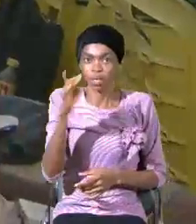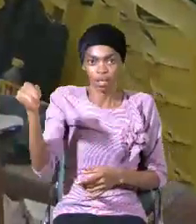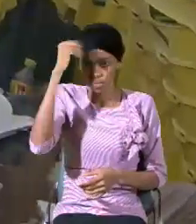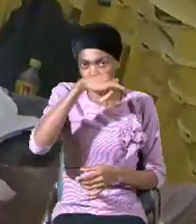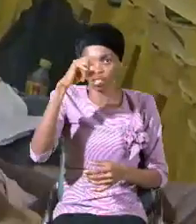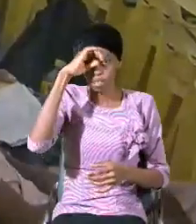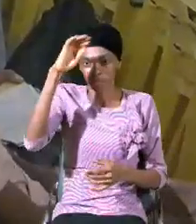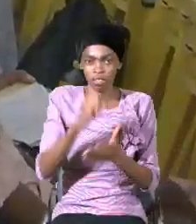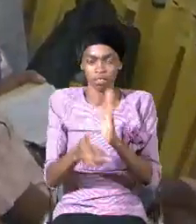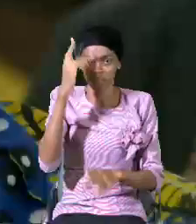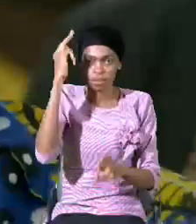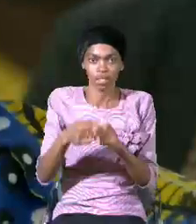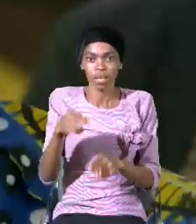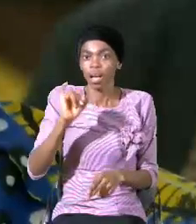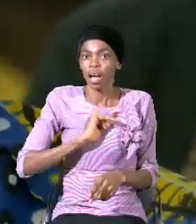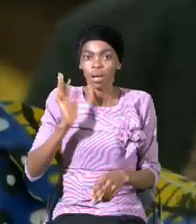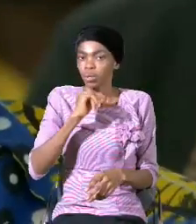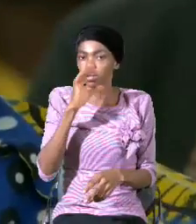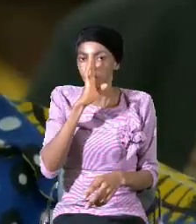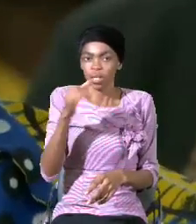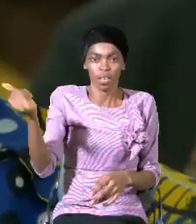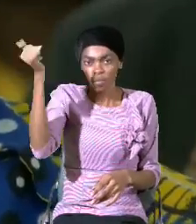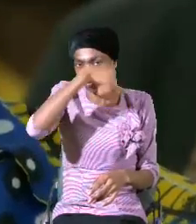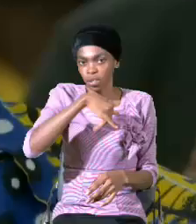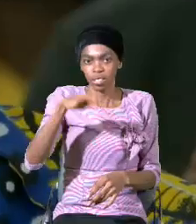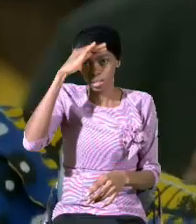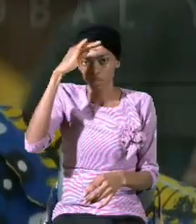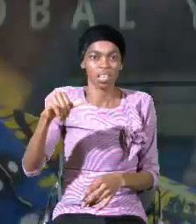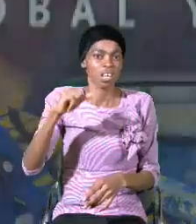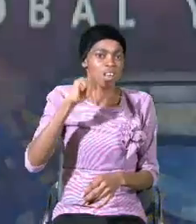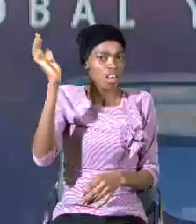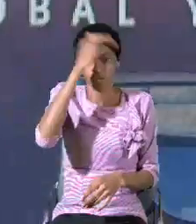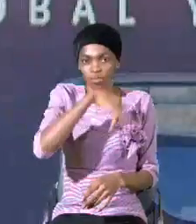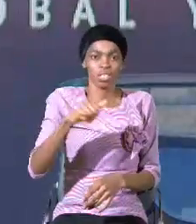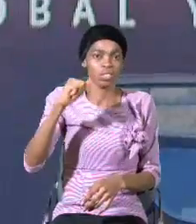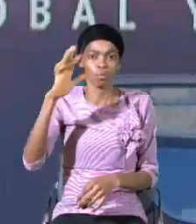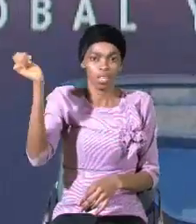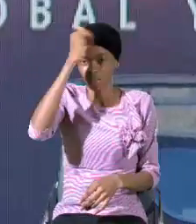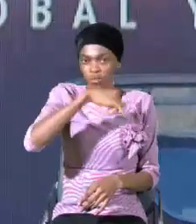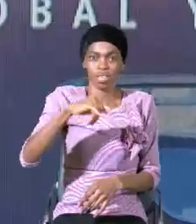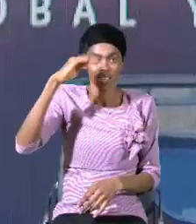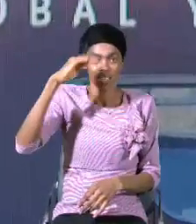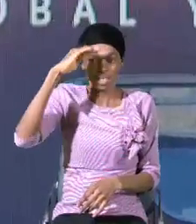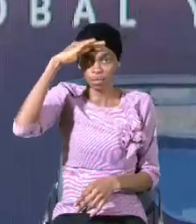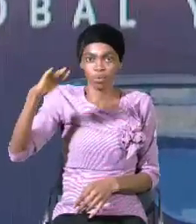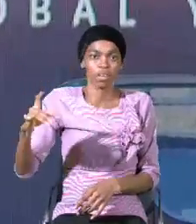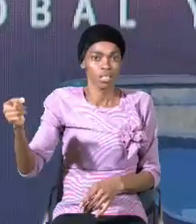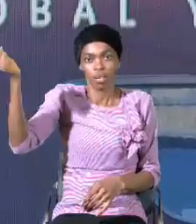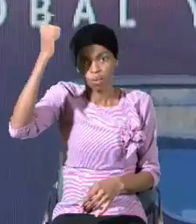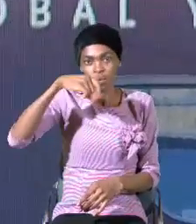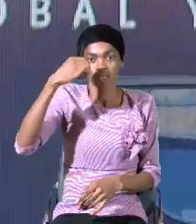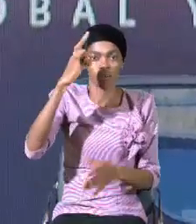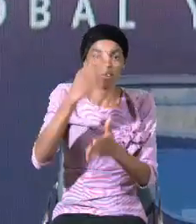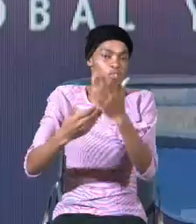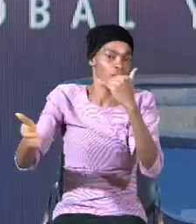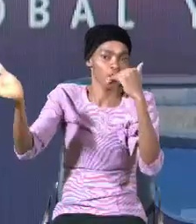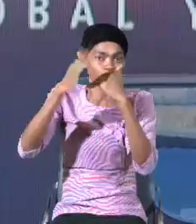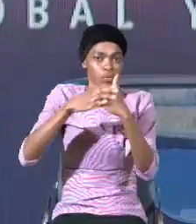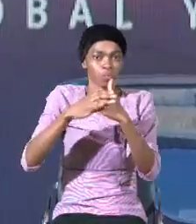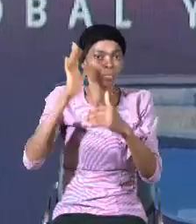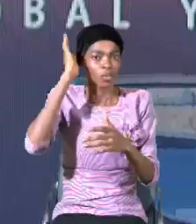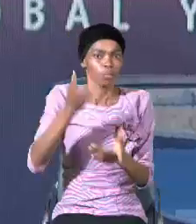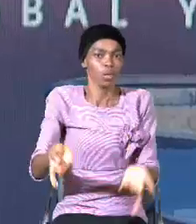You will not be a foolish woman, foolish boy or foolish girl. The wisdom of heaven will